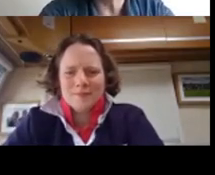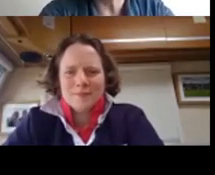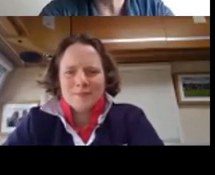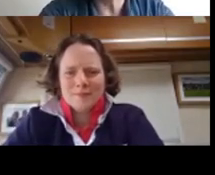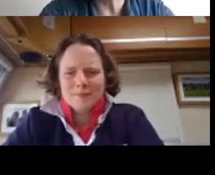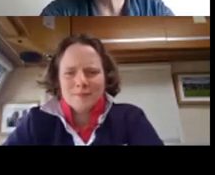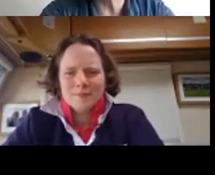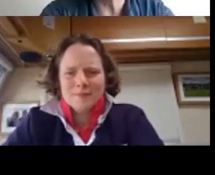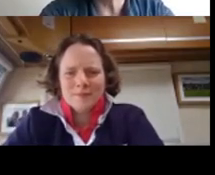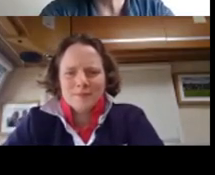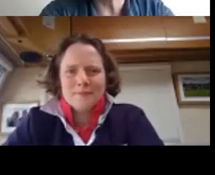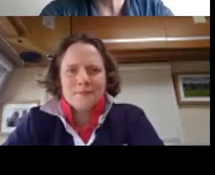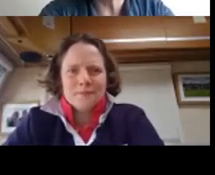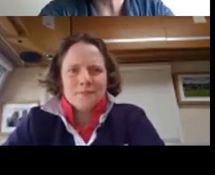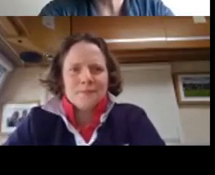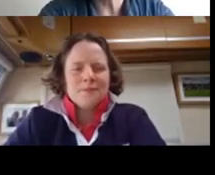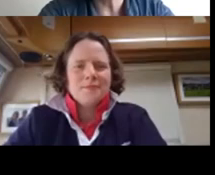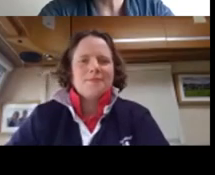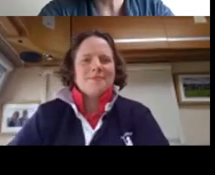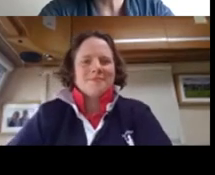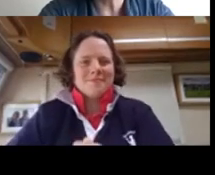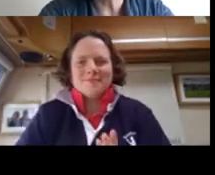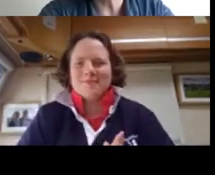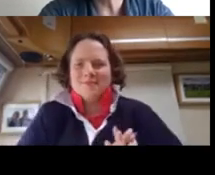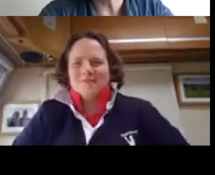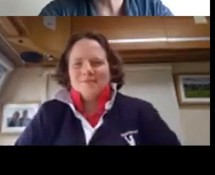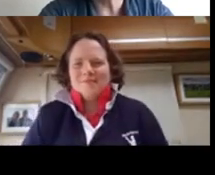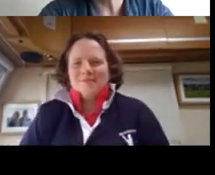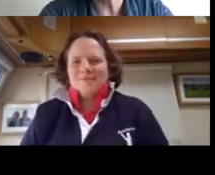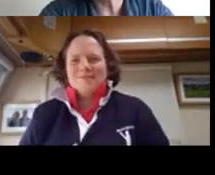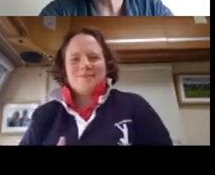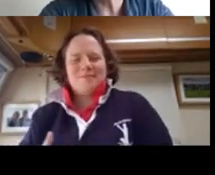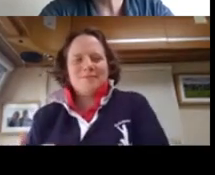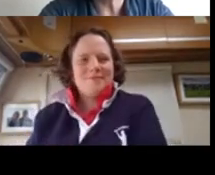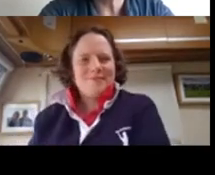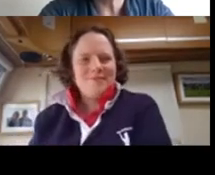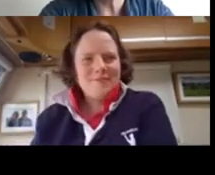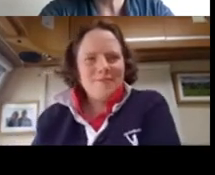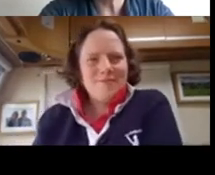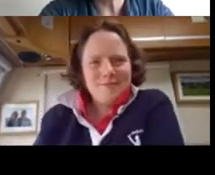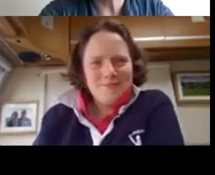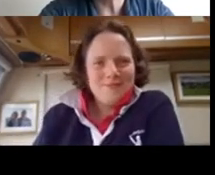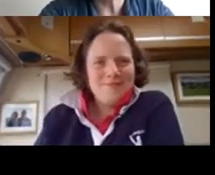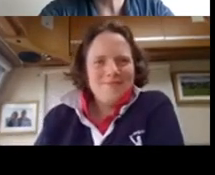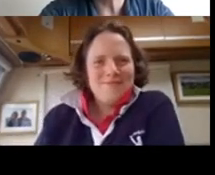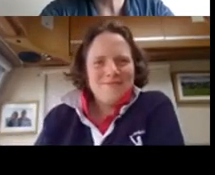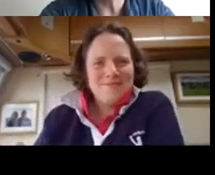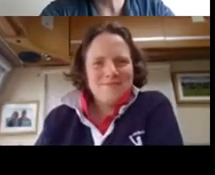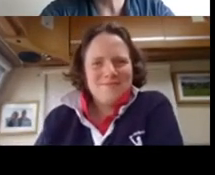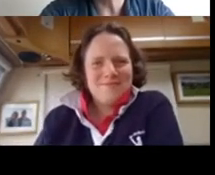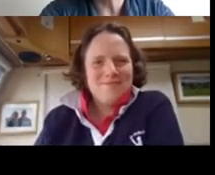Thanks, David. Thank you, James. Thank you for having us. Yeah, it's been great. Thank you very much.